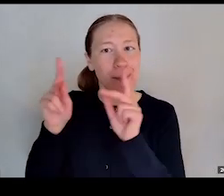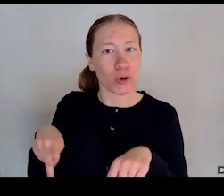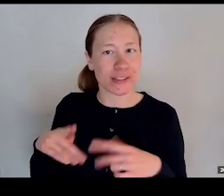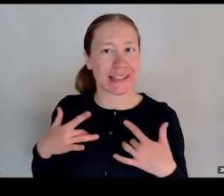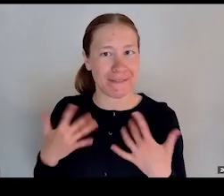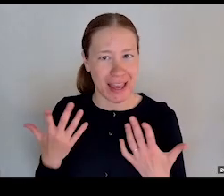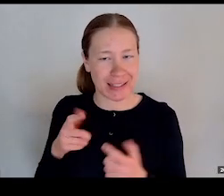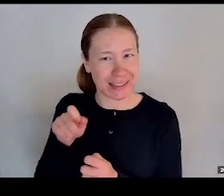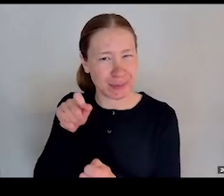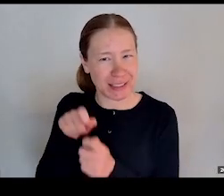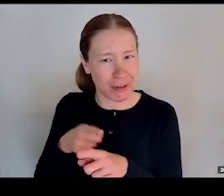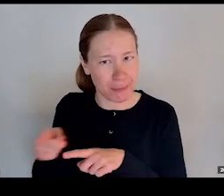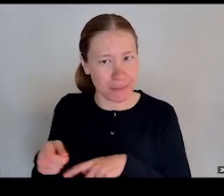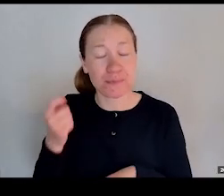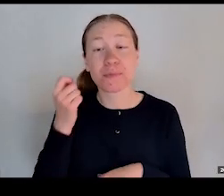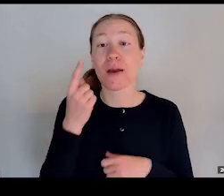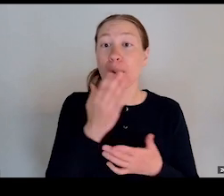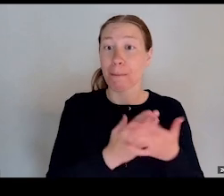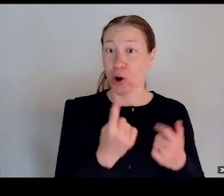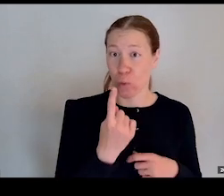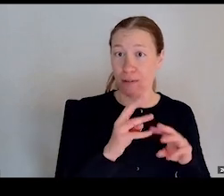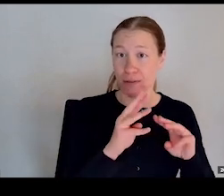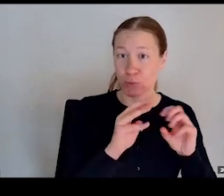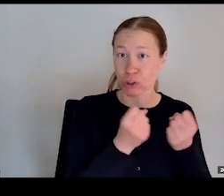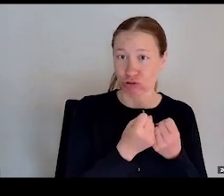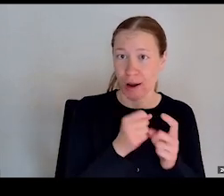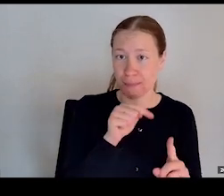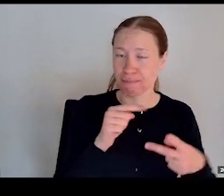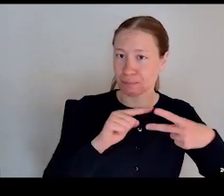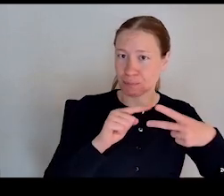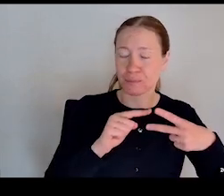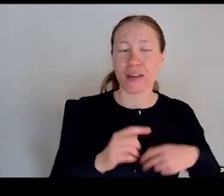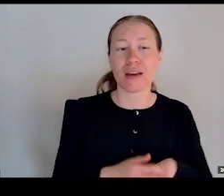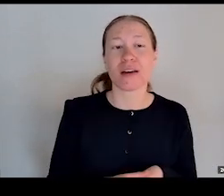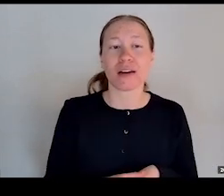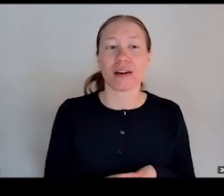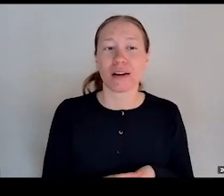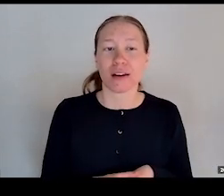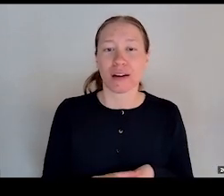So in part one of the accessible event planning